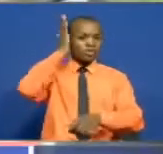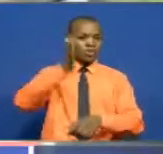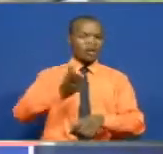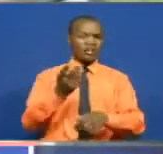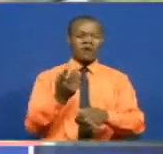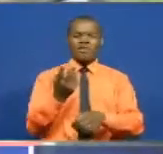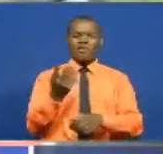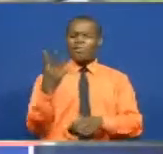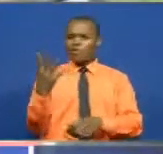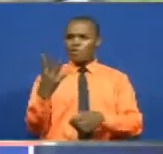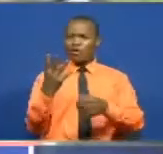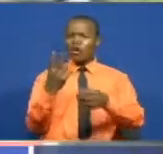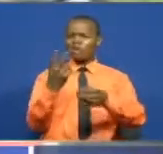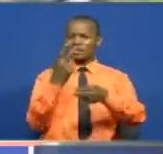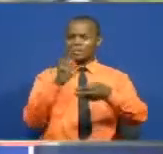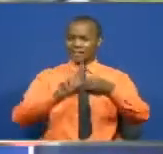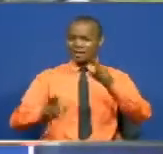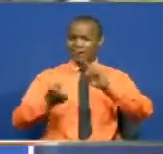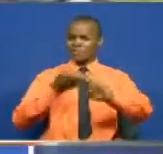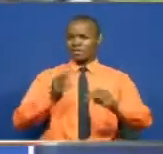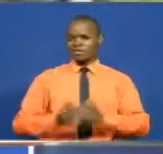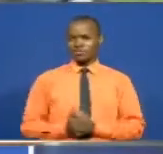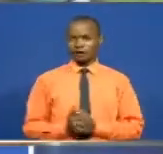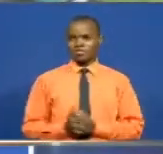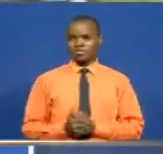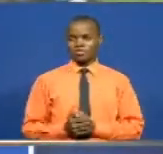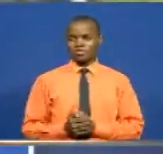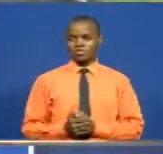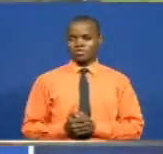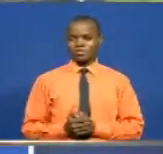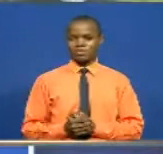4 times. But it's an executive arm of government